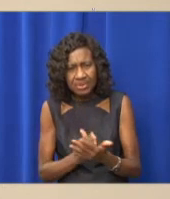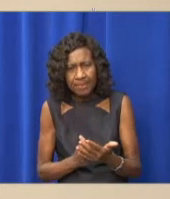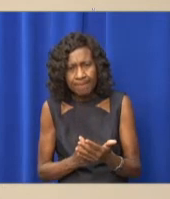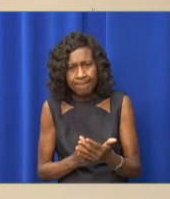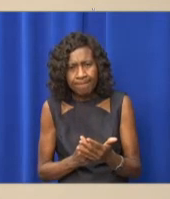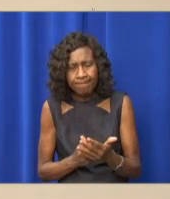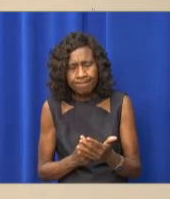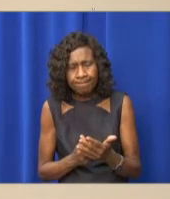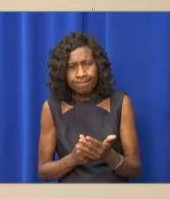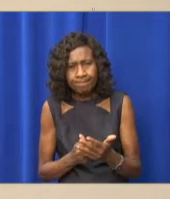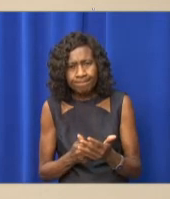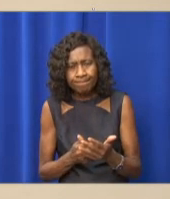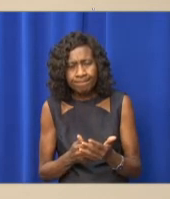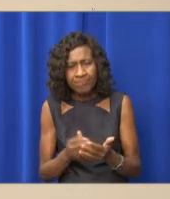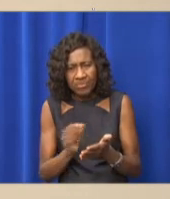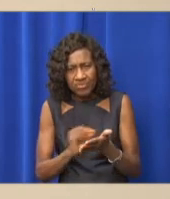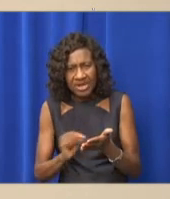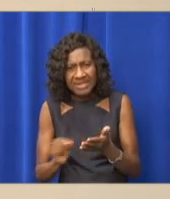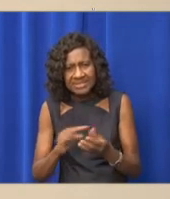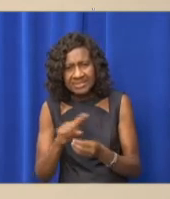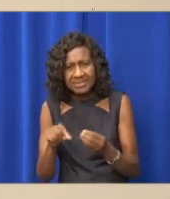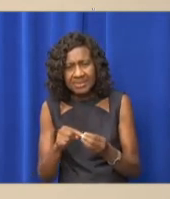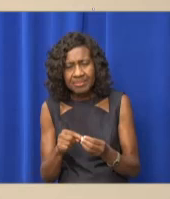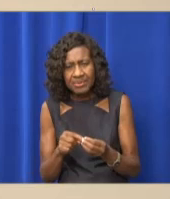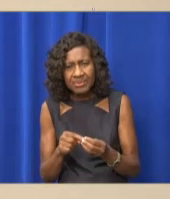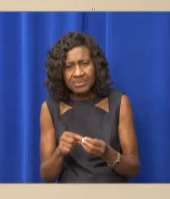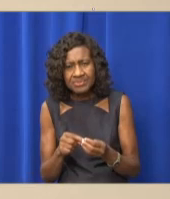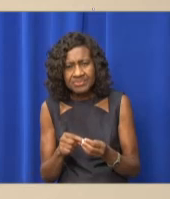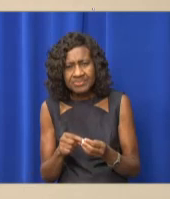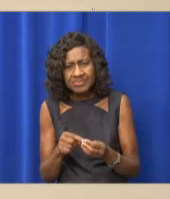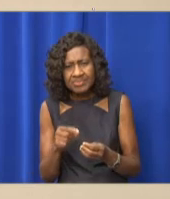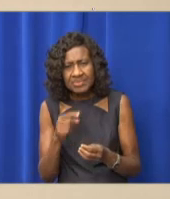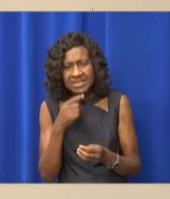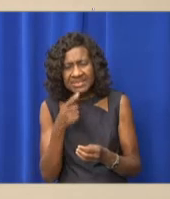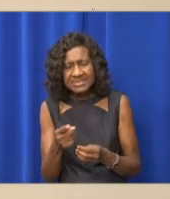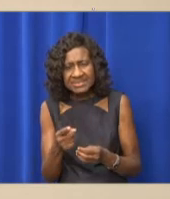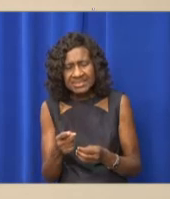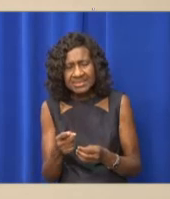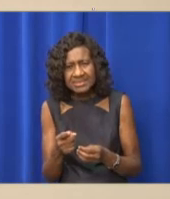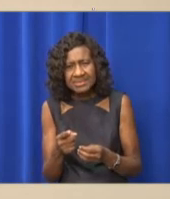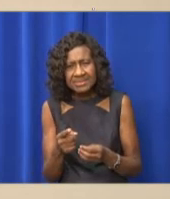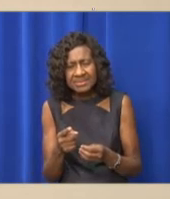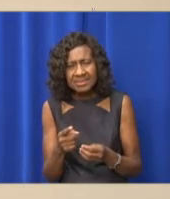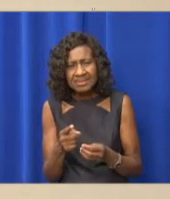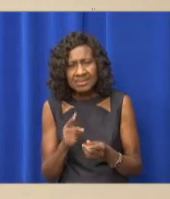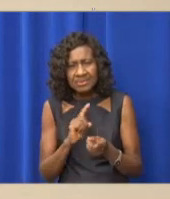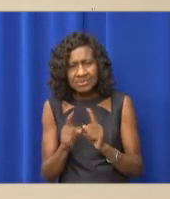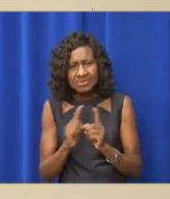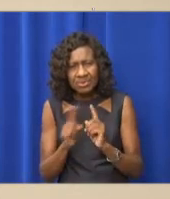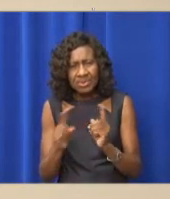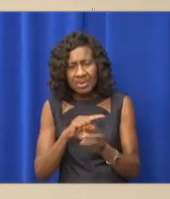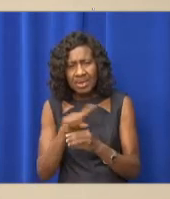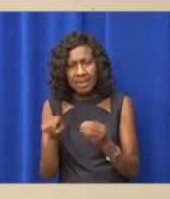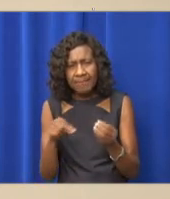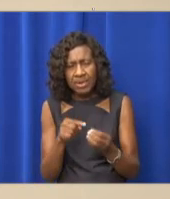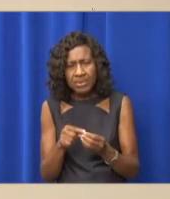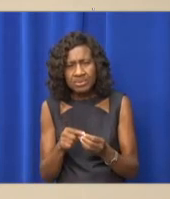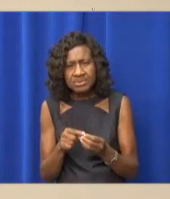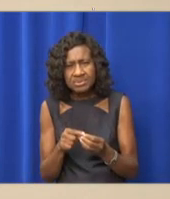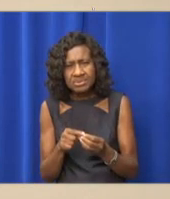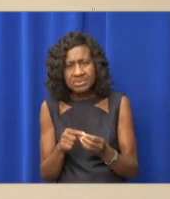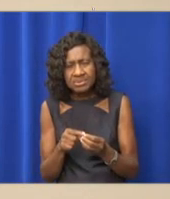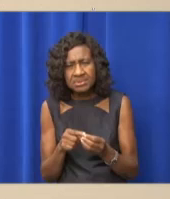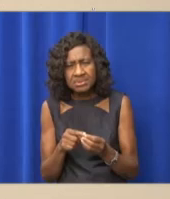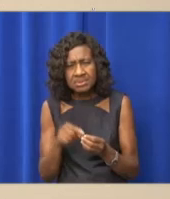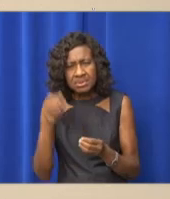to address that, which either infer or state directly